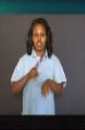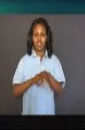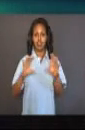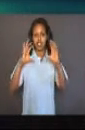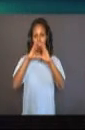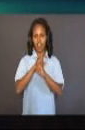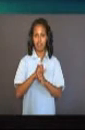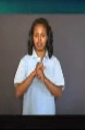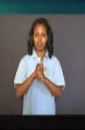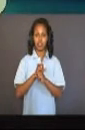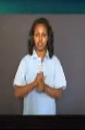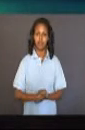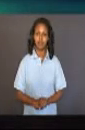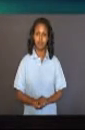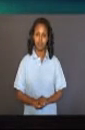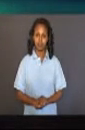Time's up.